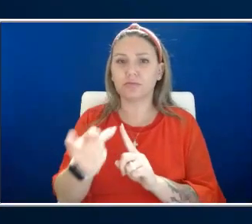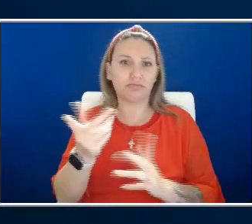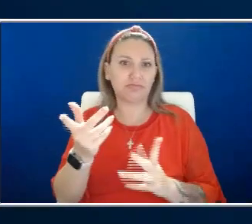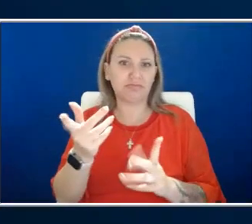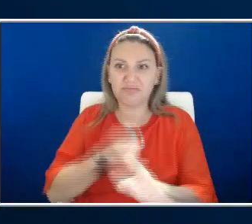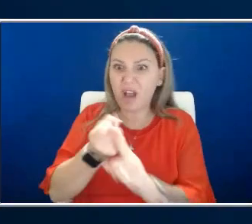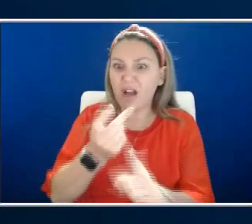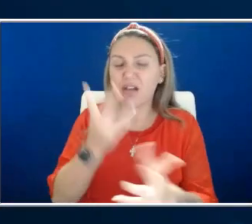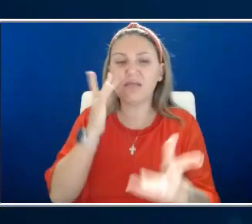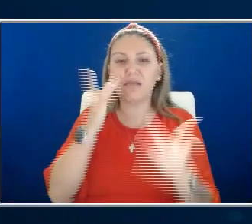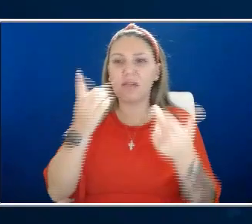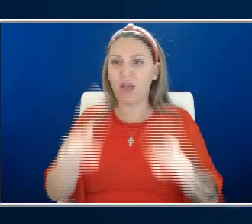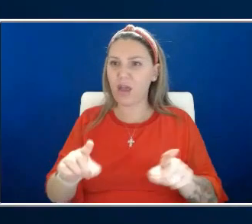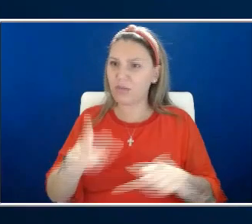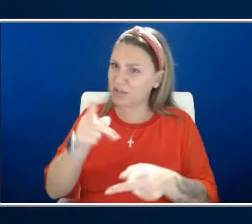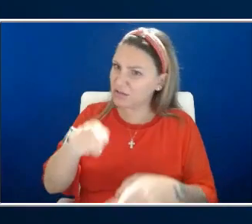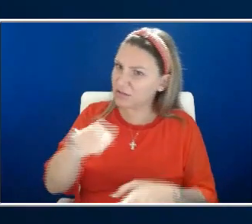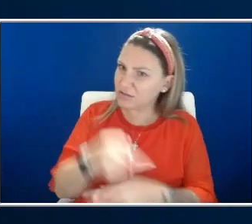game or any event?